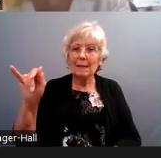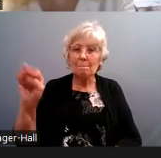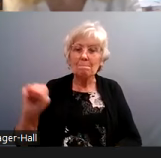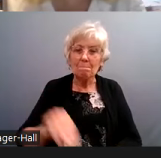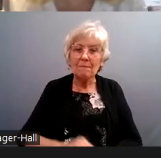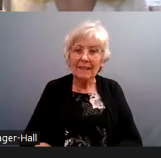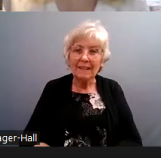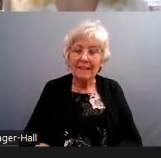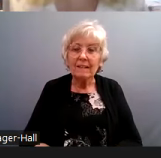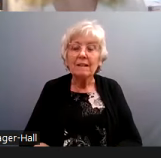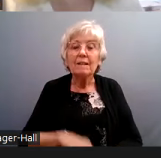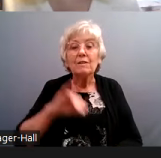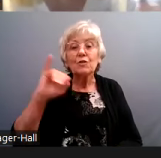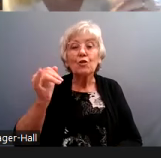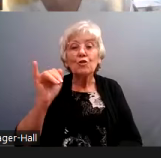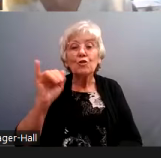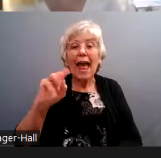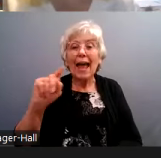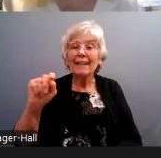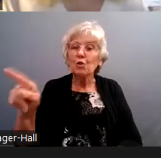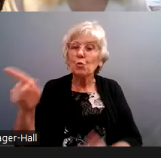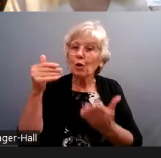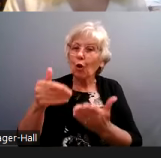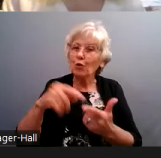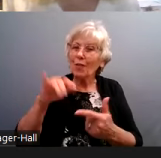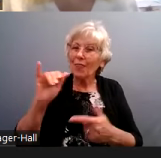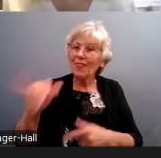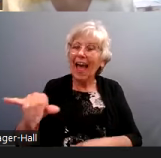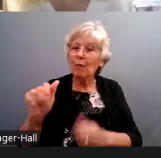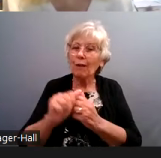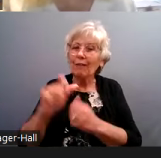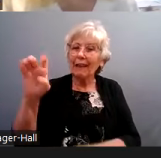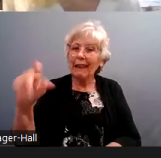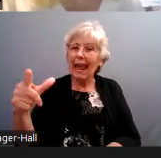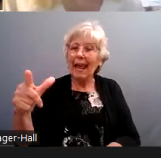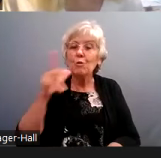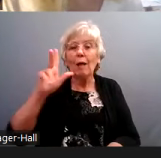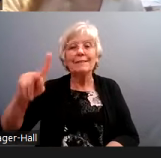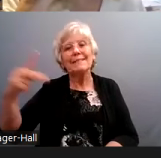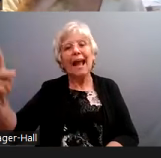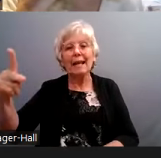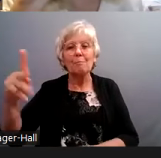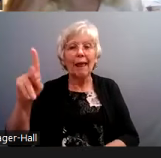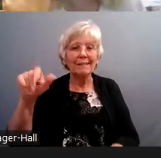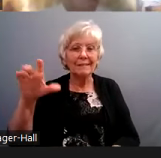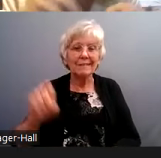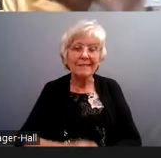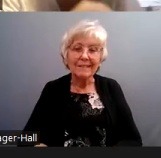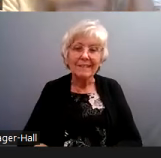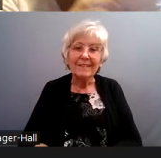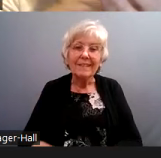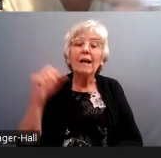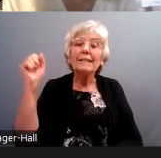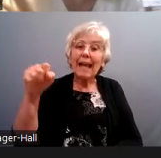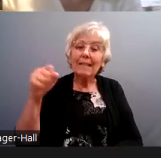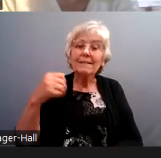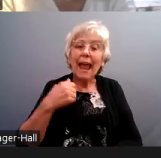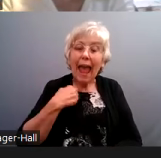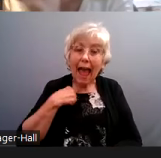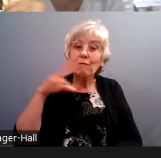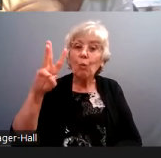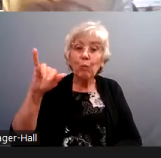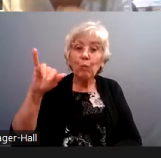And sorry, Janet, you were on there with legs. So you're right behind her. Okay, you get a second place. So yes, they have whiskers. Now you're